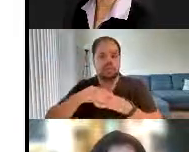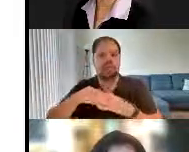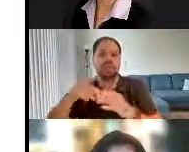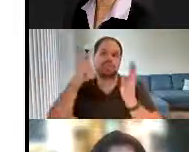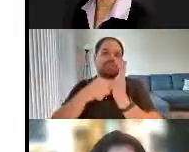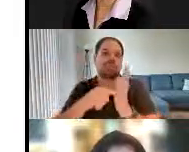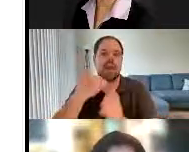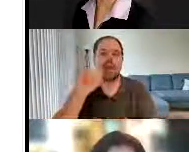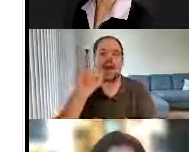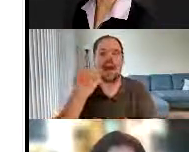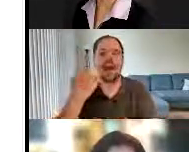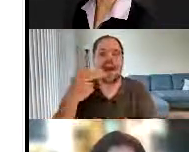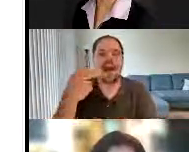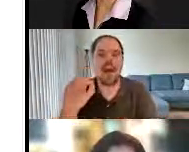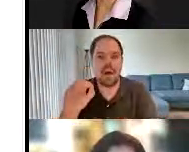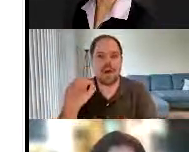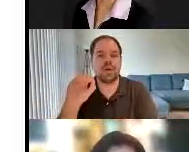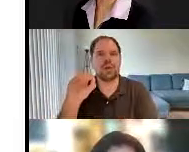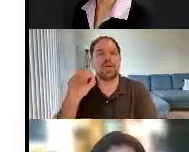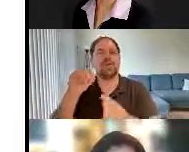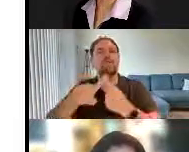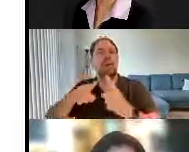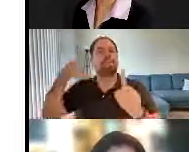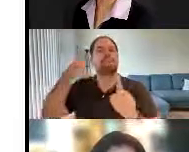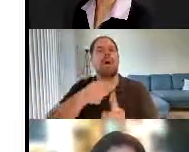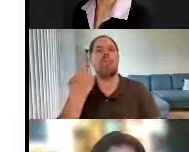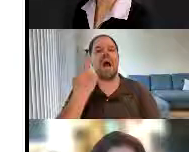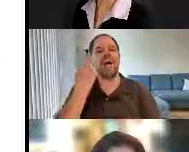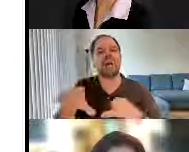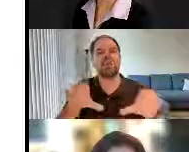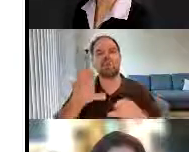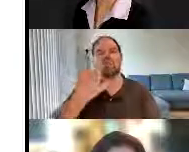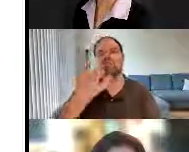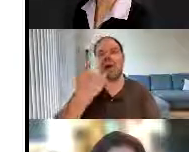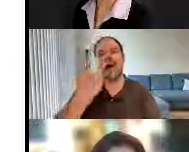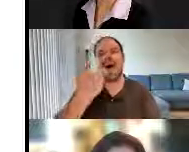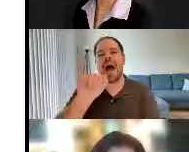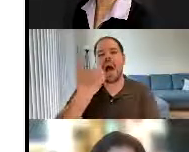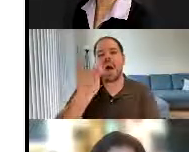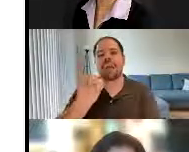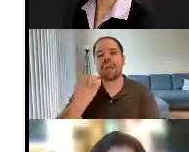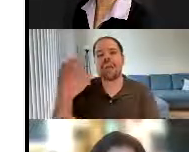to the COVID-19 pandemic. So what do we see in Idaho, for example,